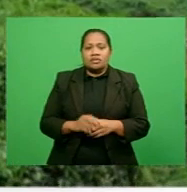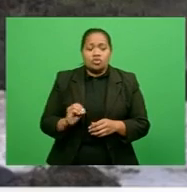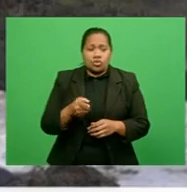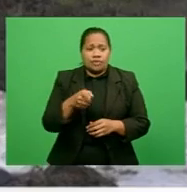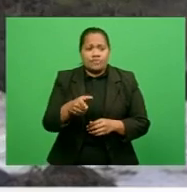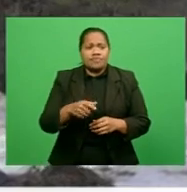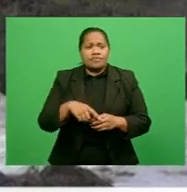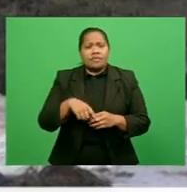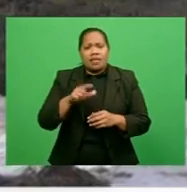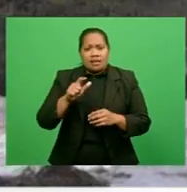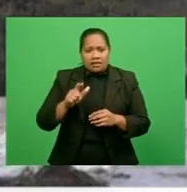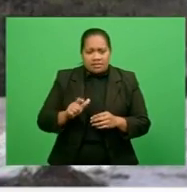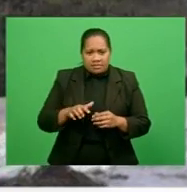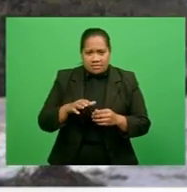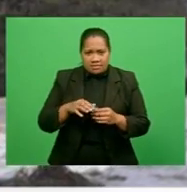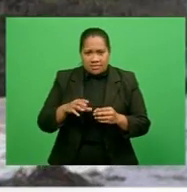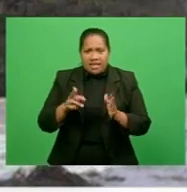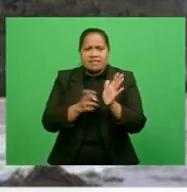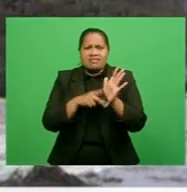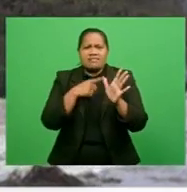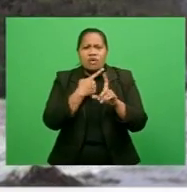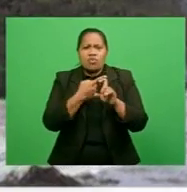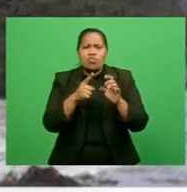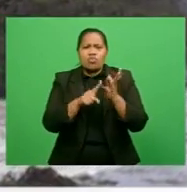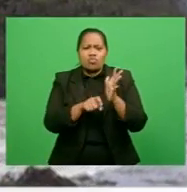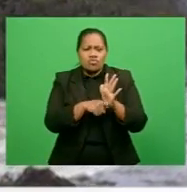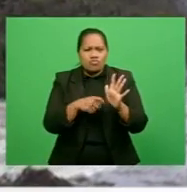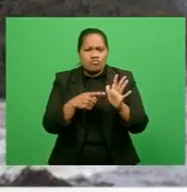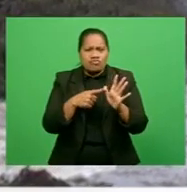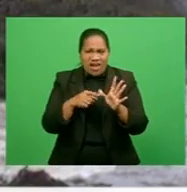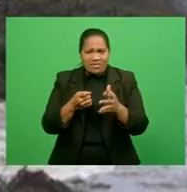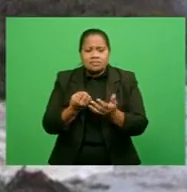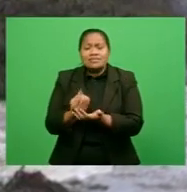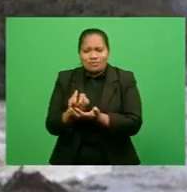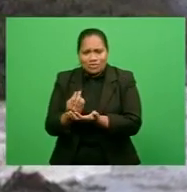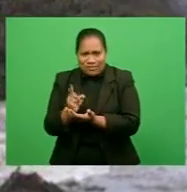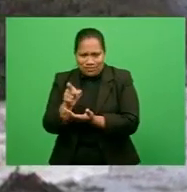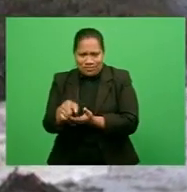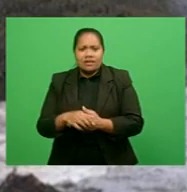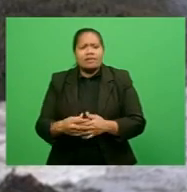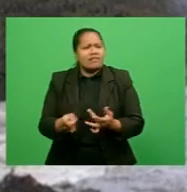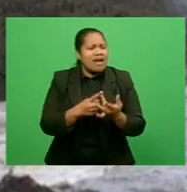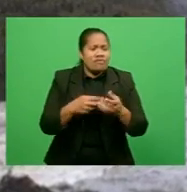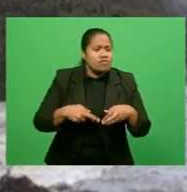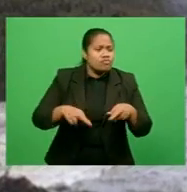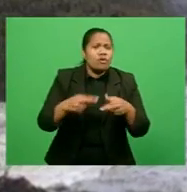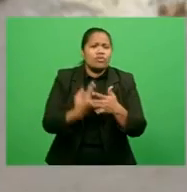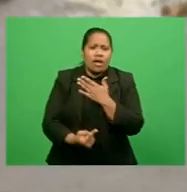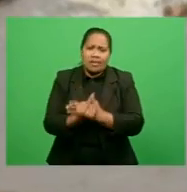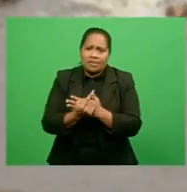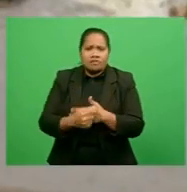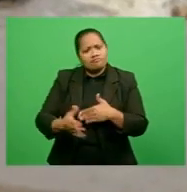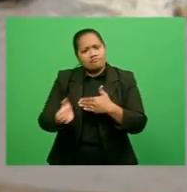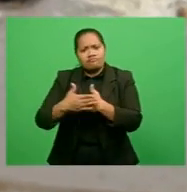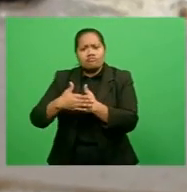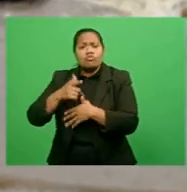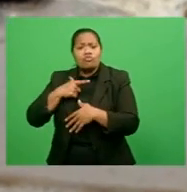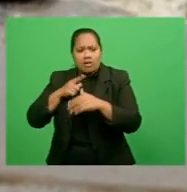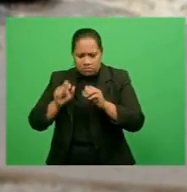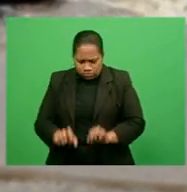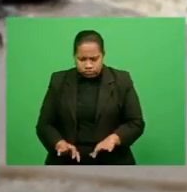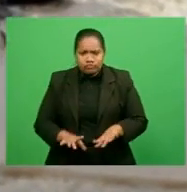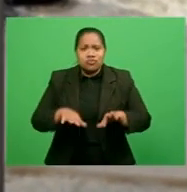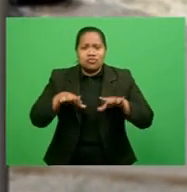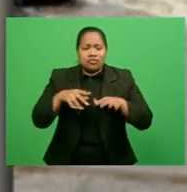Nakura Crossing before NABOUTINI village due to a washout. A number of other roads are currently closed due to flooding. This